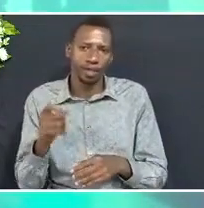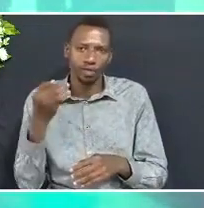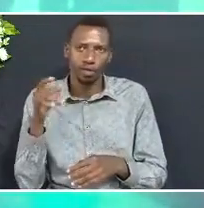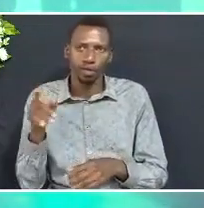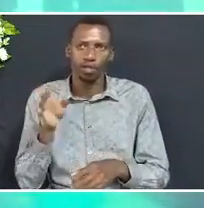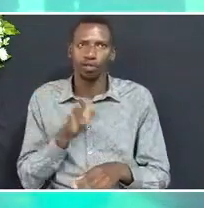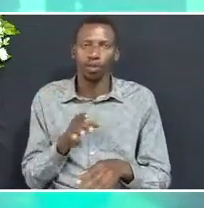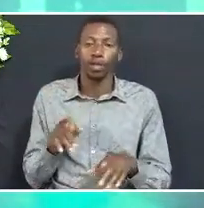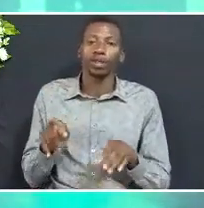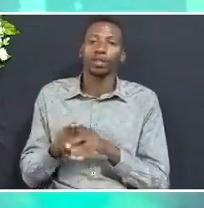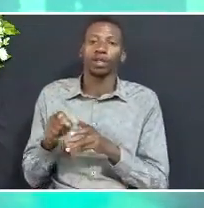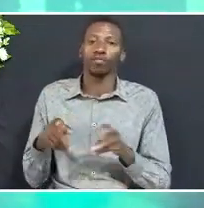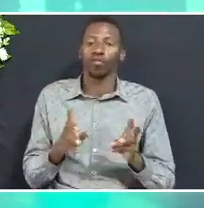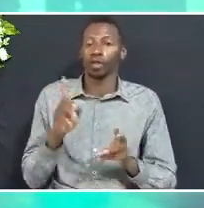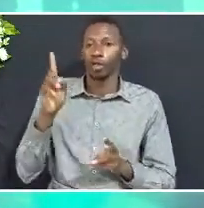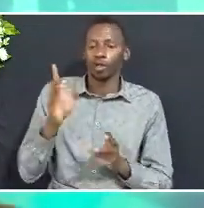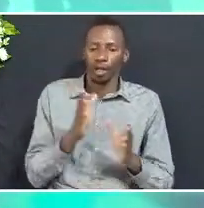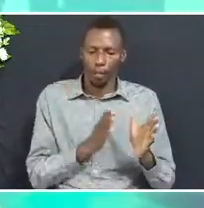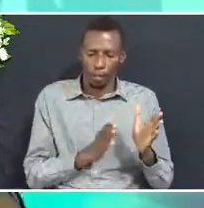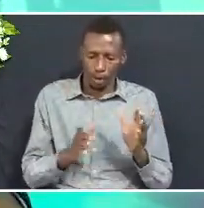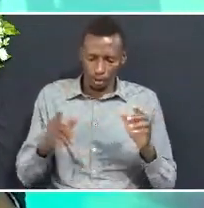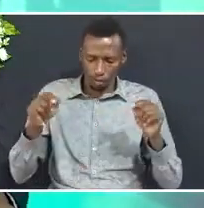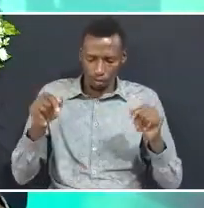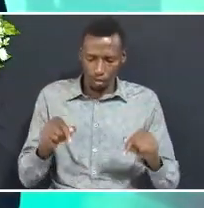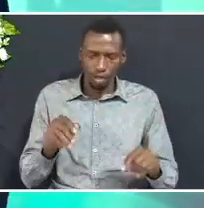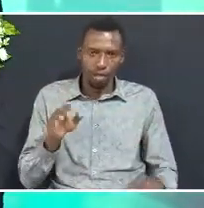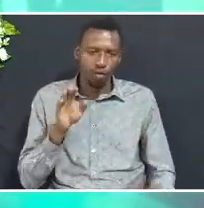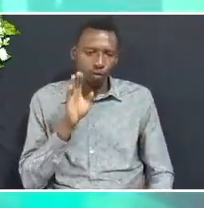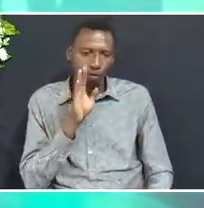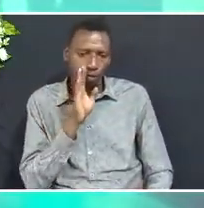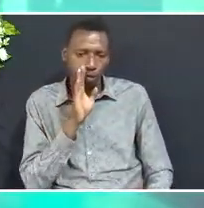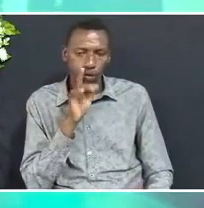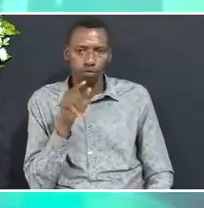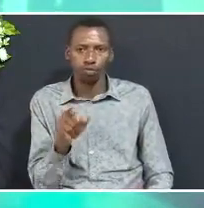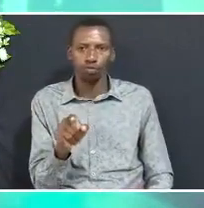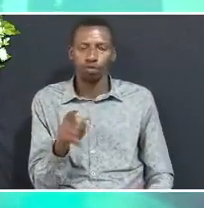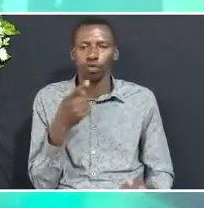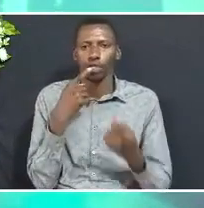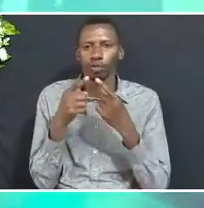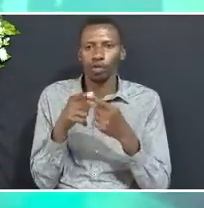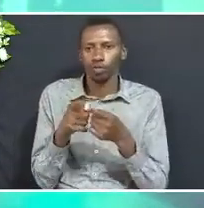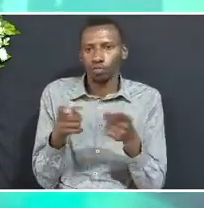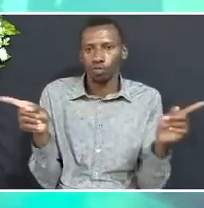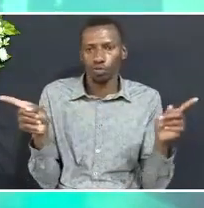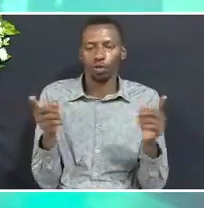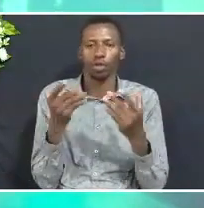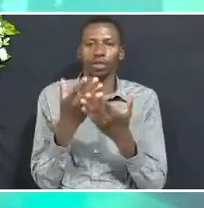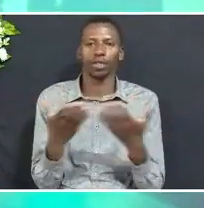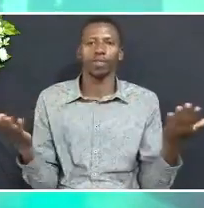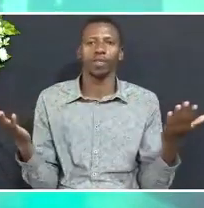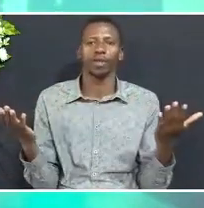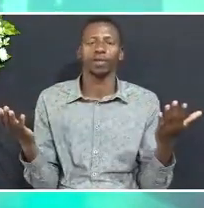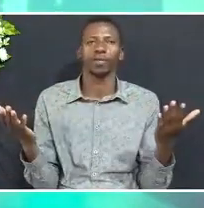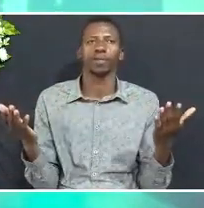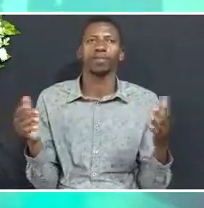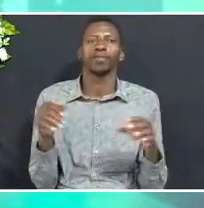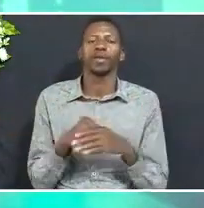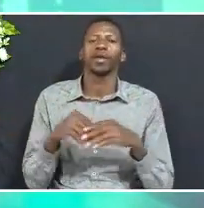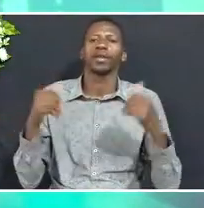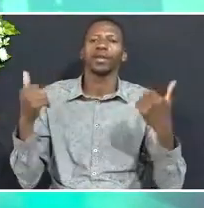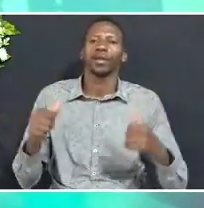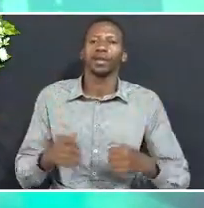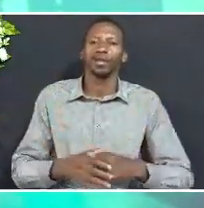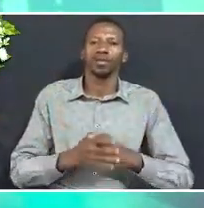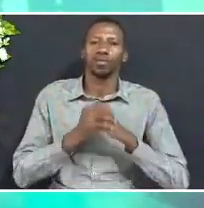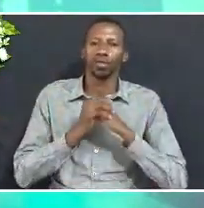positioned even today to whisper to you, to speak to you something. In every worship service, the Lord has